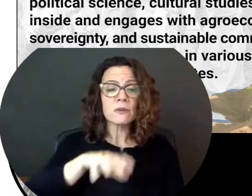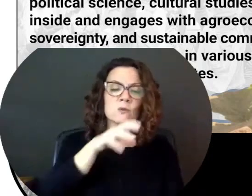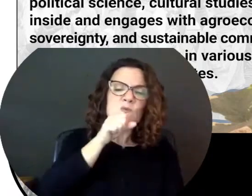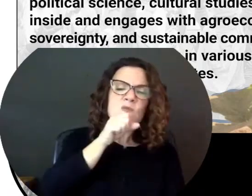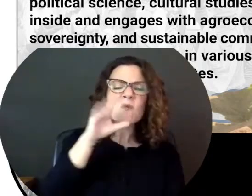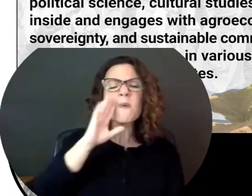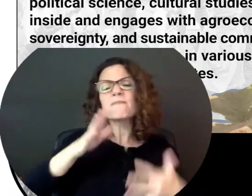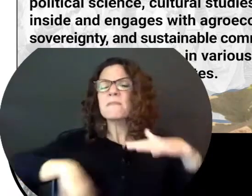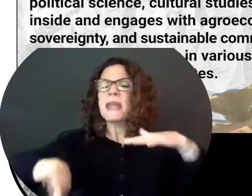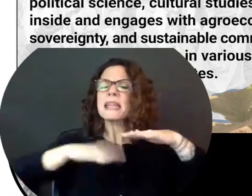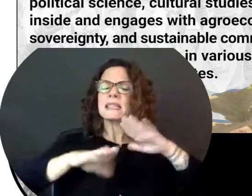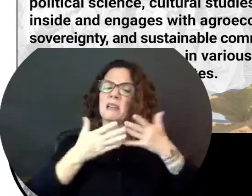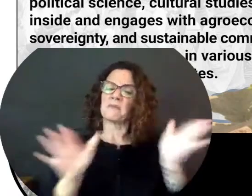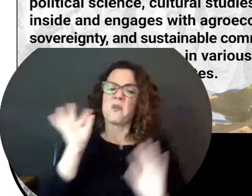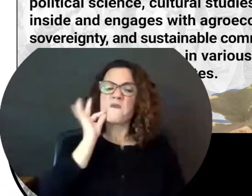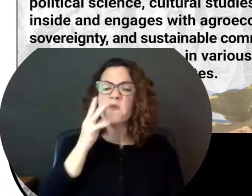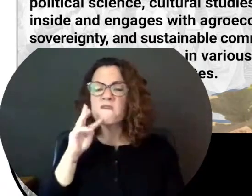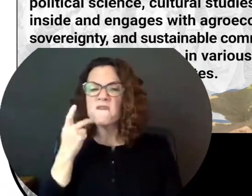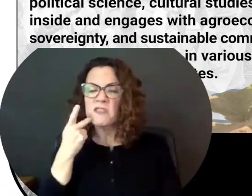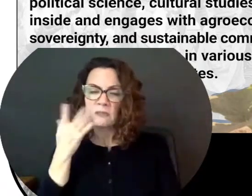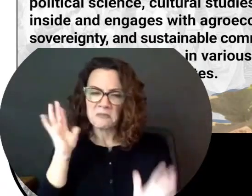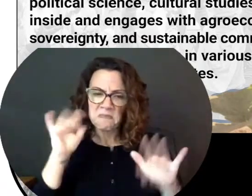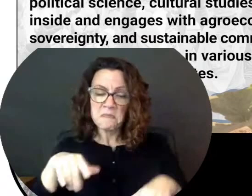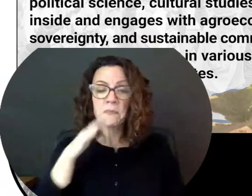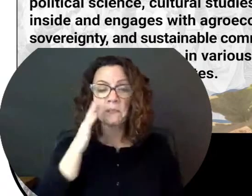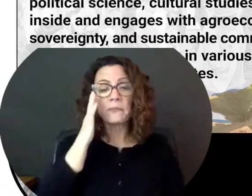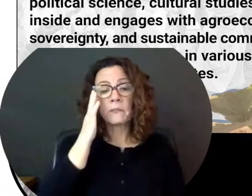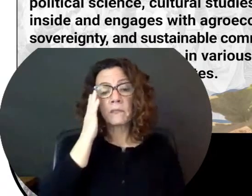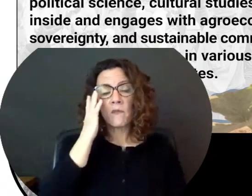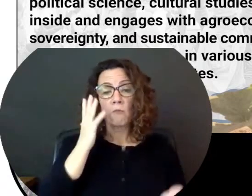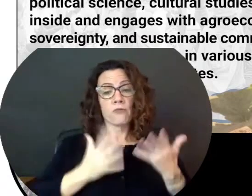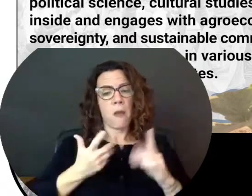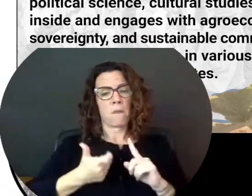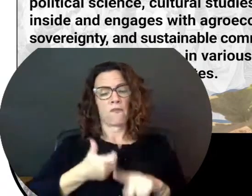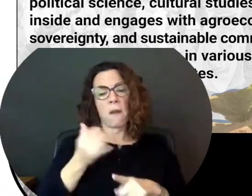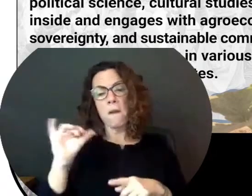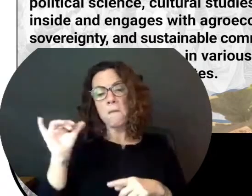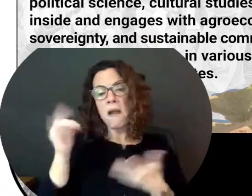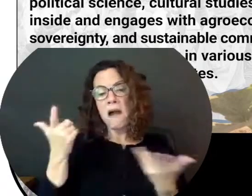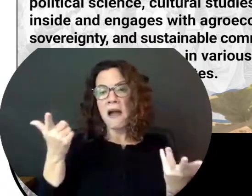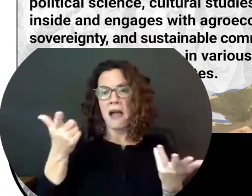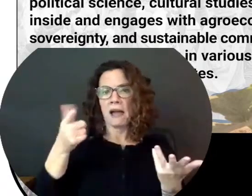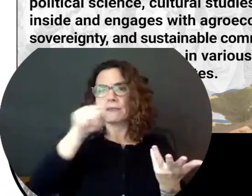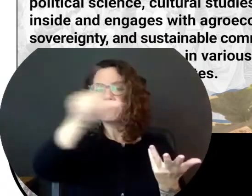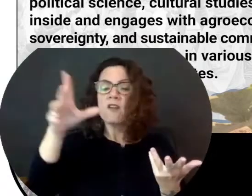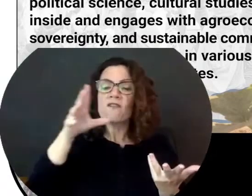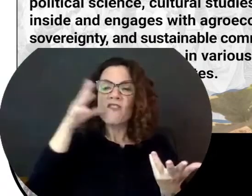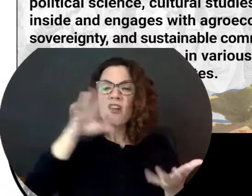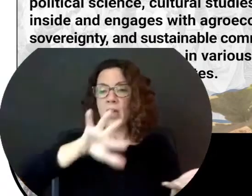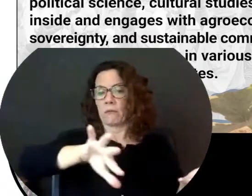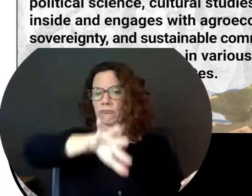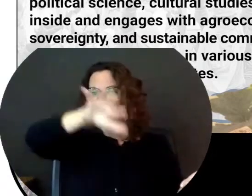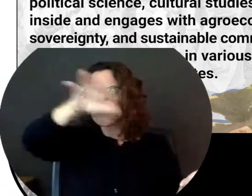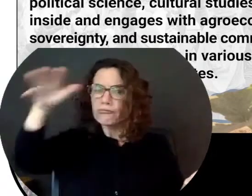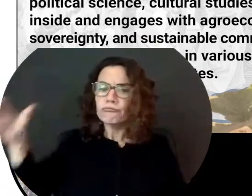from like surplus farms. And, a lot of this stuff was picked before it was